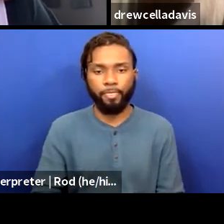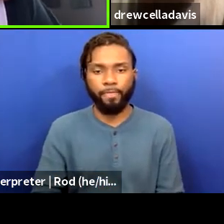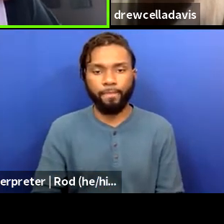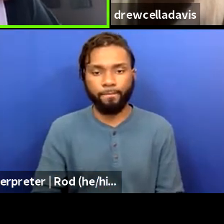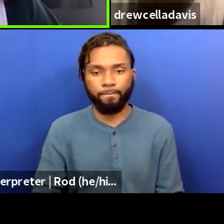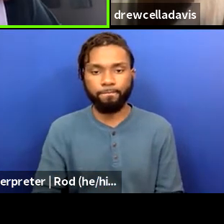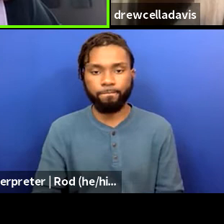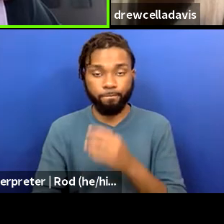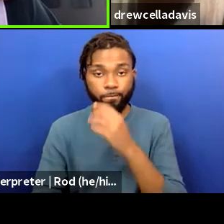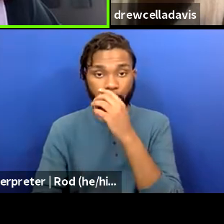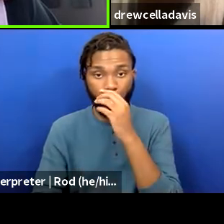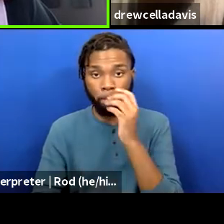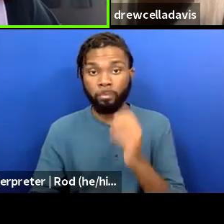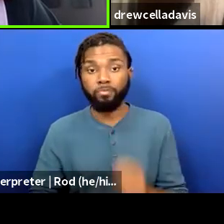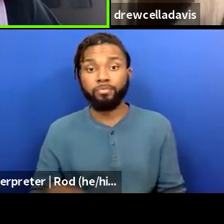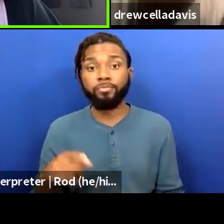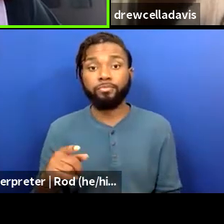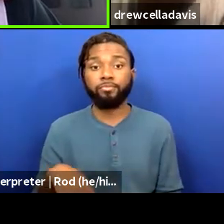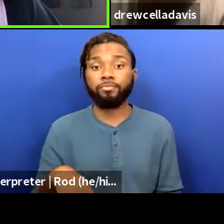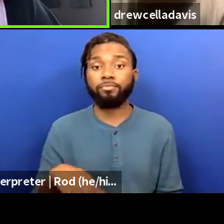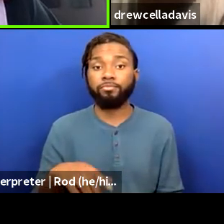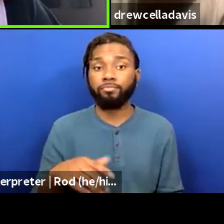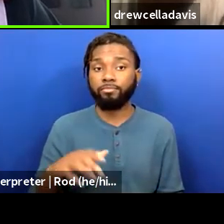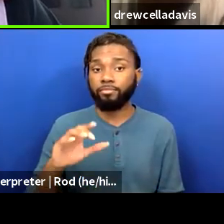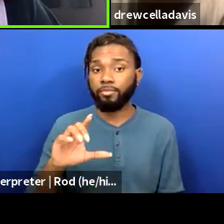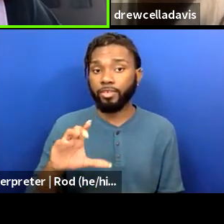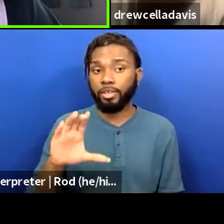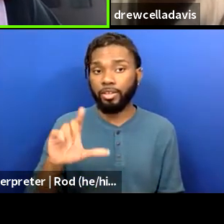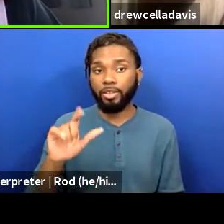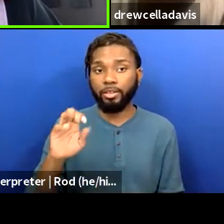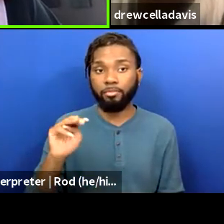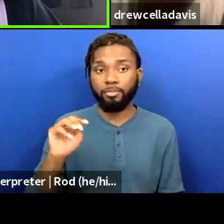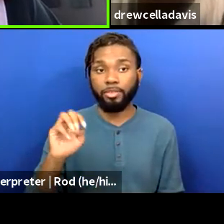Thank you, Alan. James?